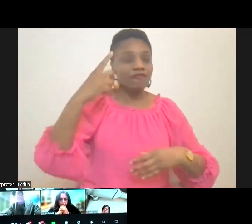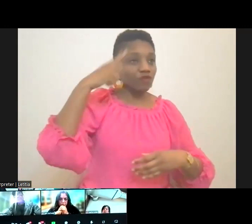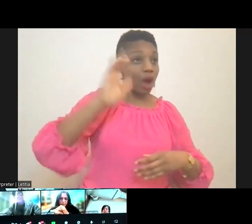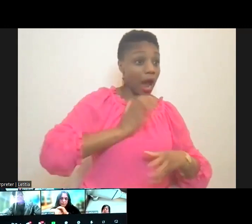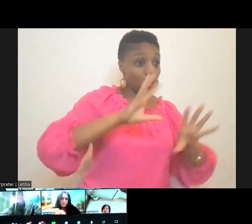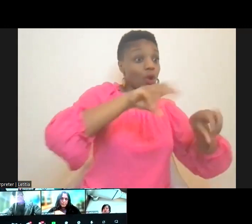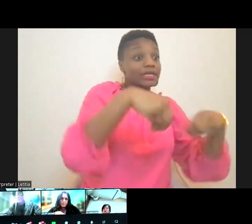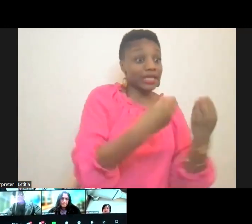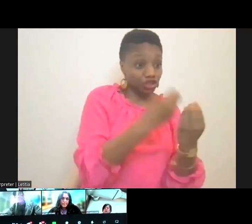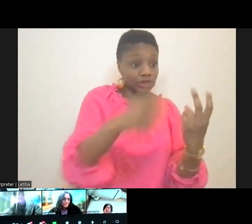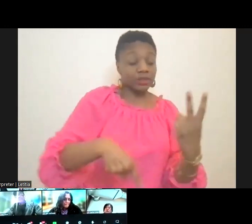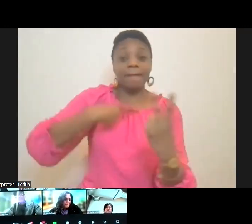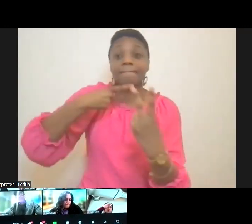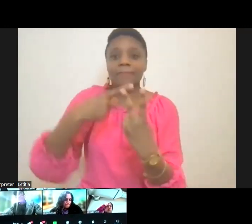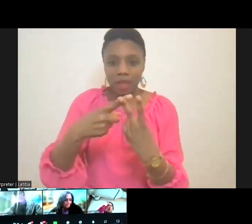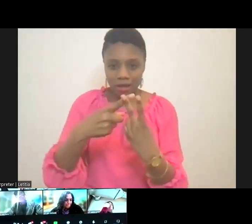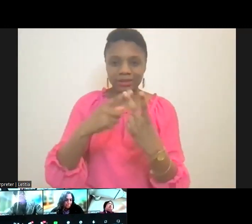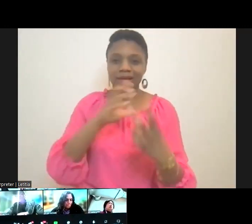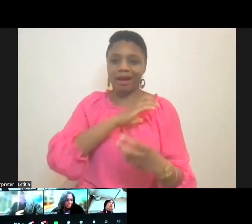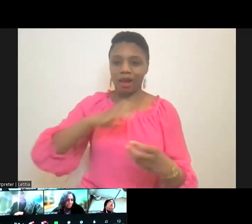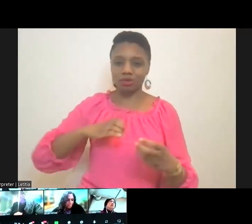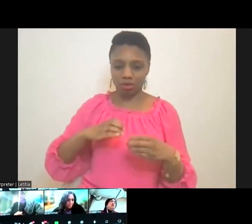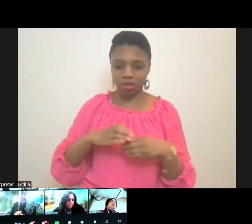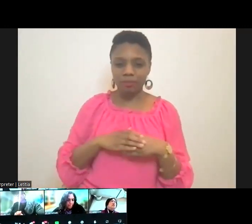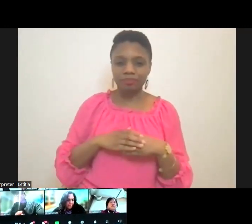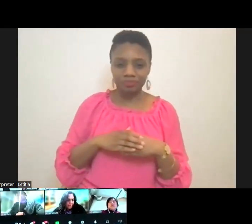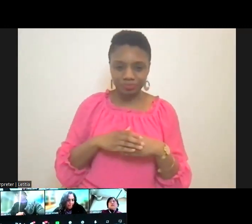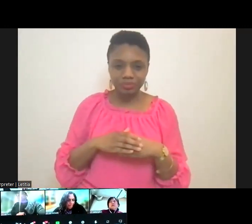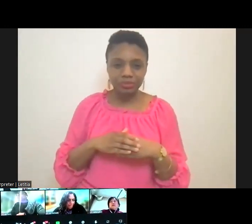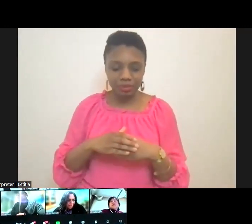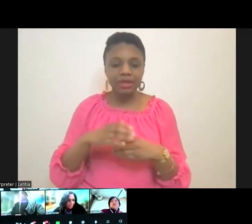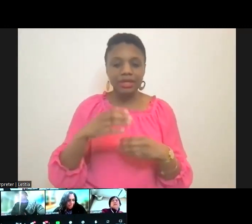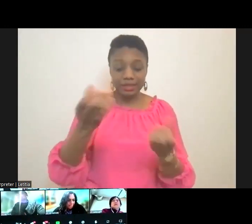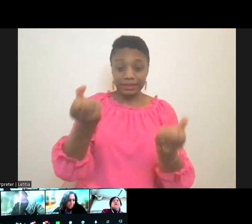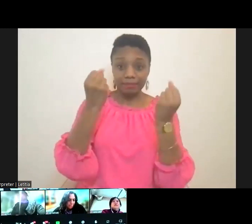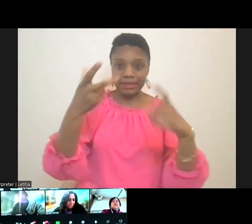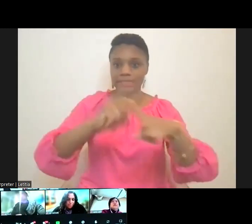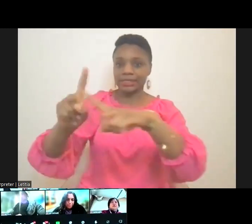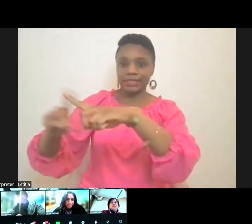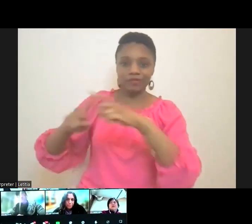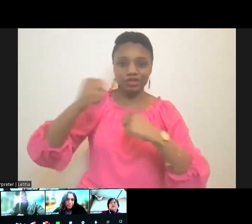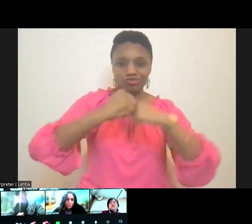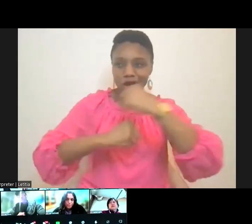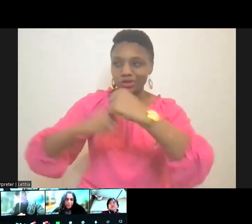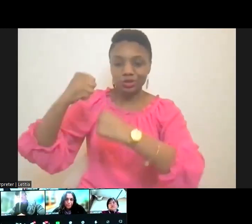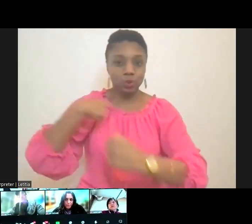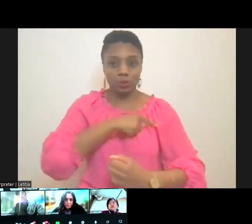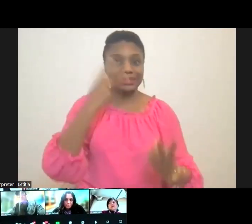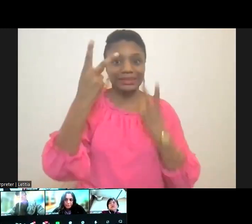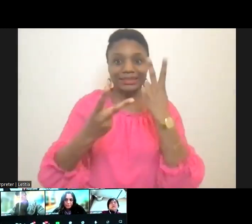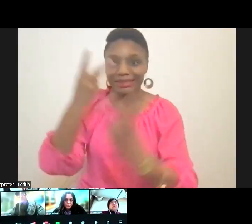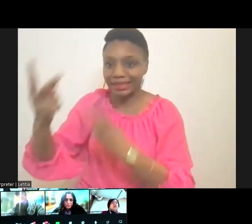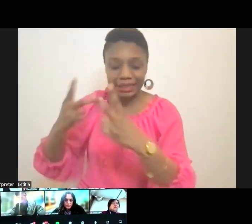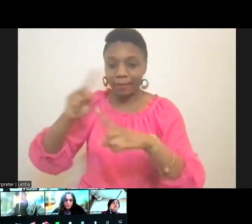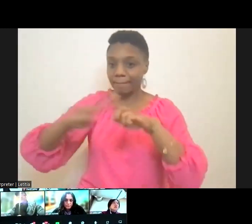provide feedback, rather than having to play whack-a-mole with all of the different structures that exist would also be